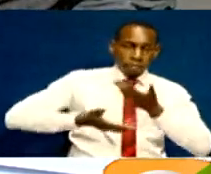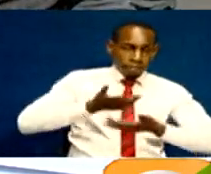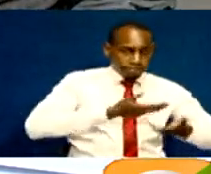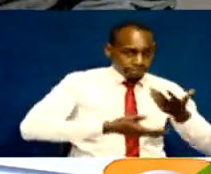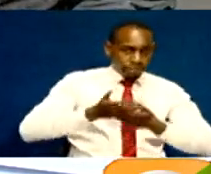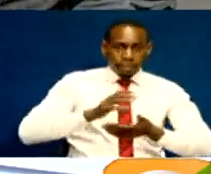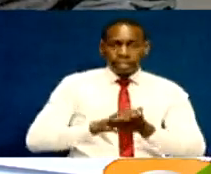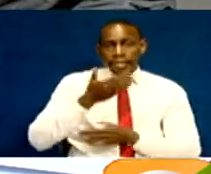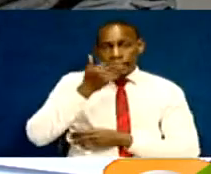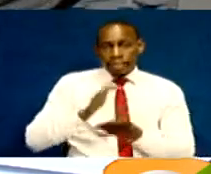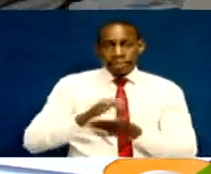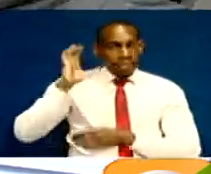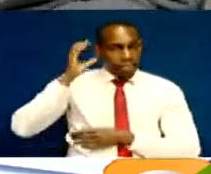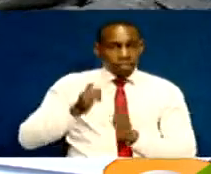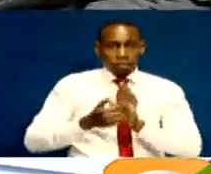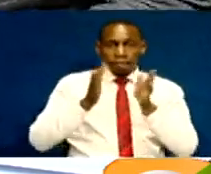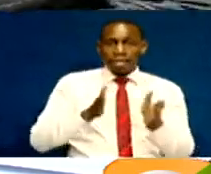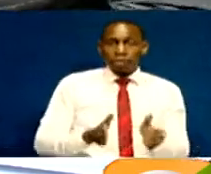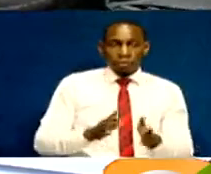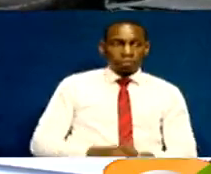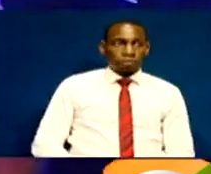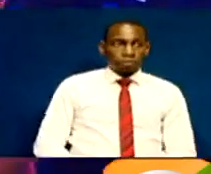interact with their favorite presenters.